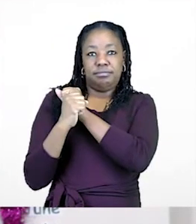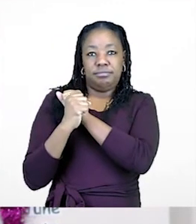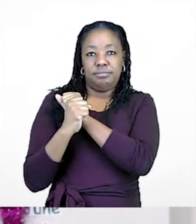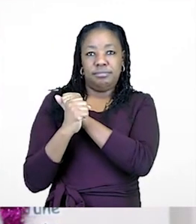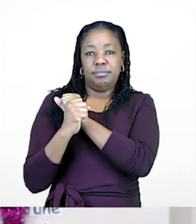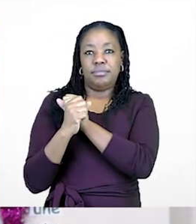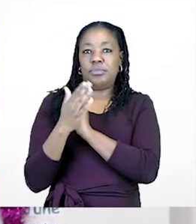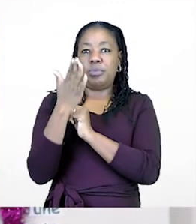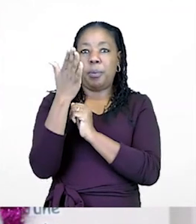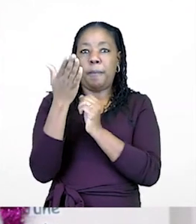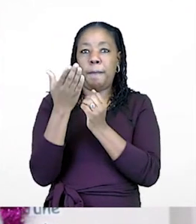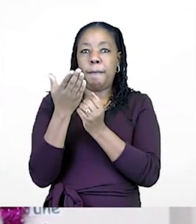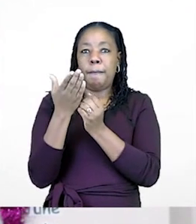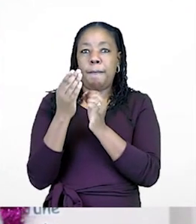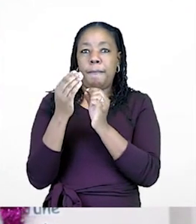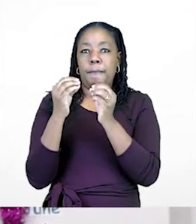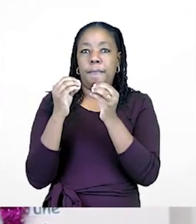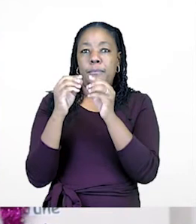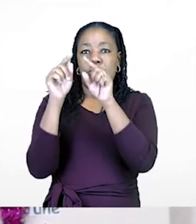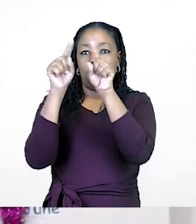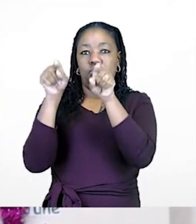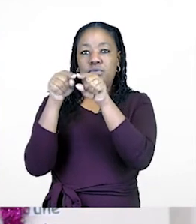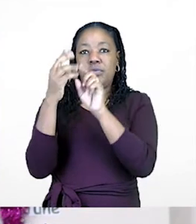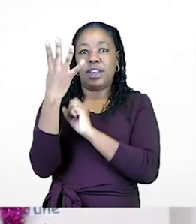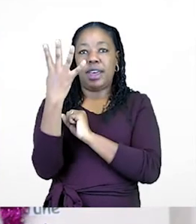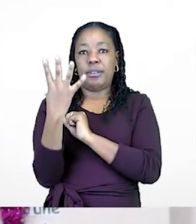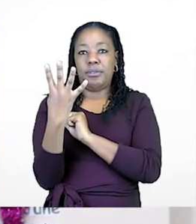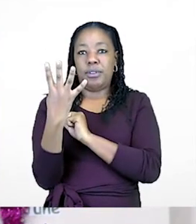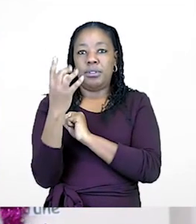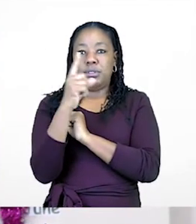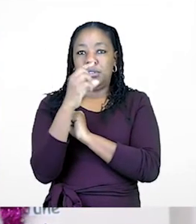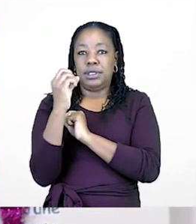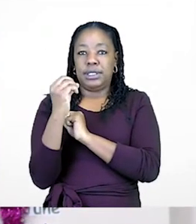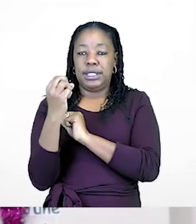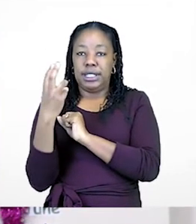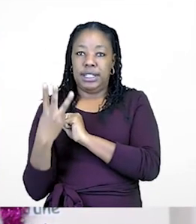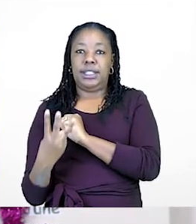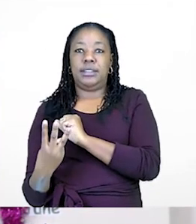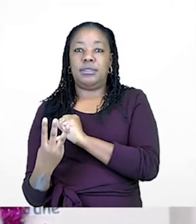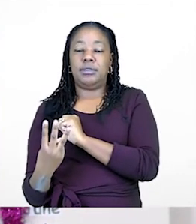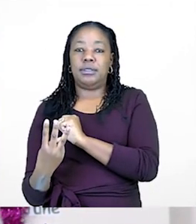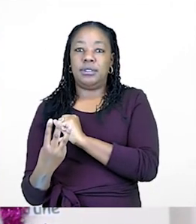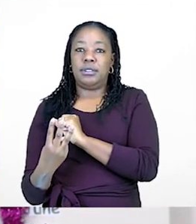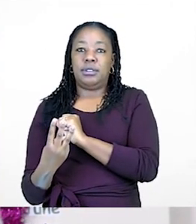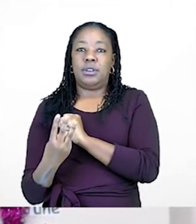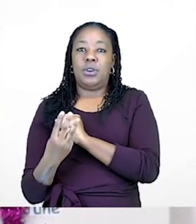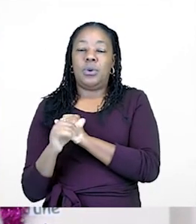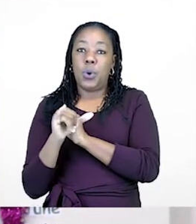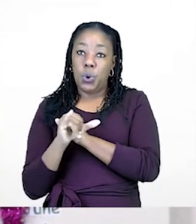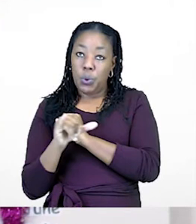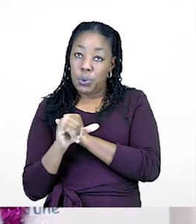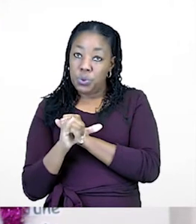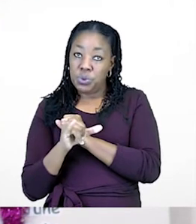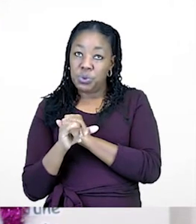our boxes. We have the number 4, we have the number 10, and we have the number 3. So